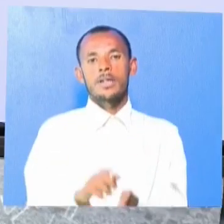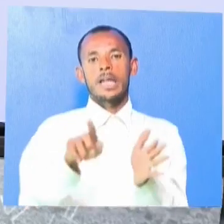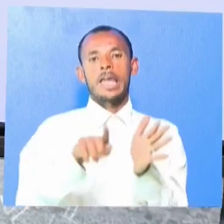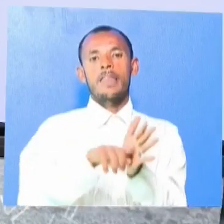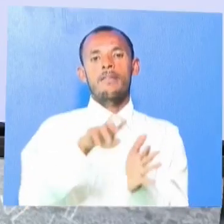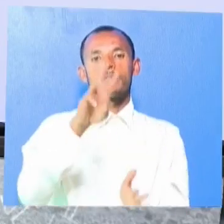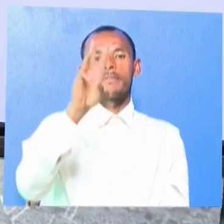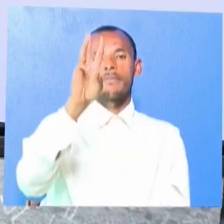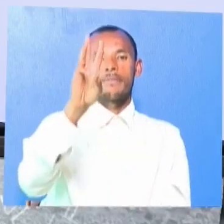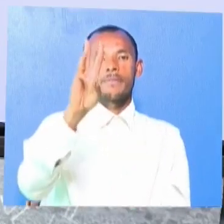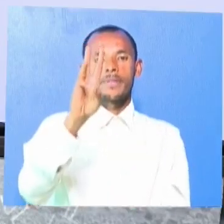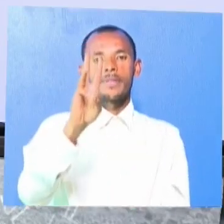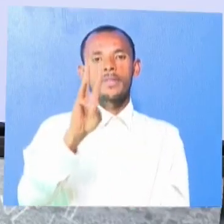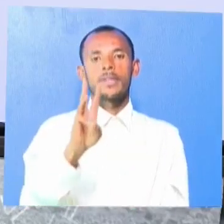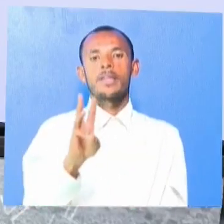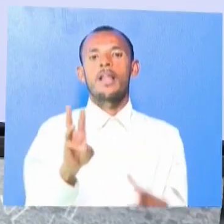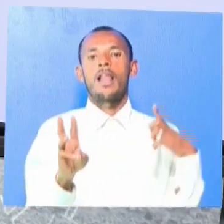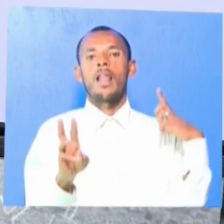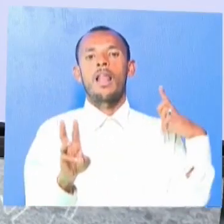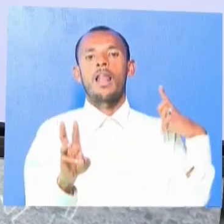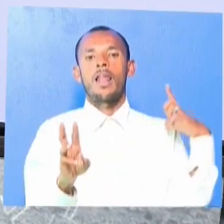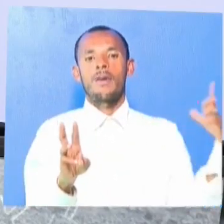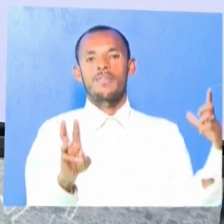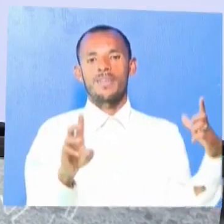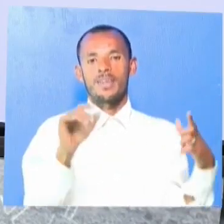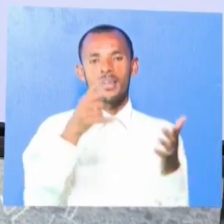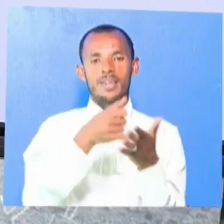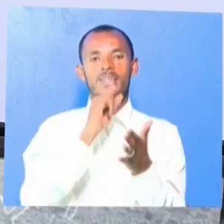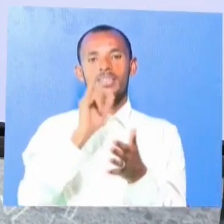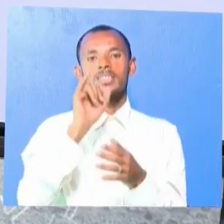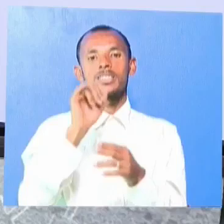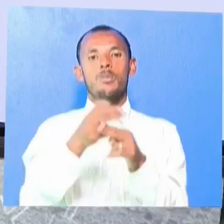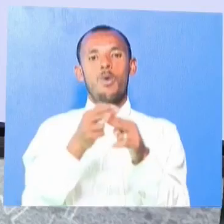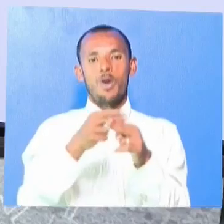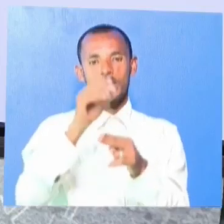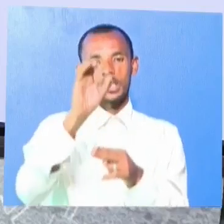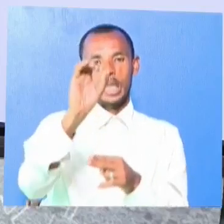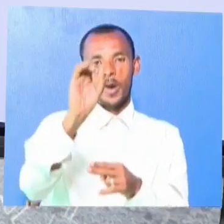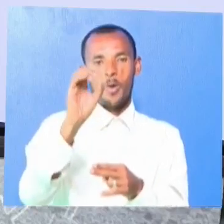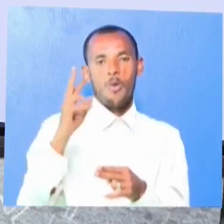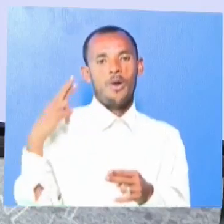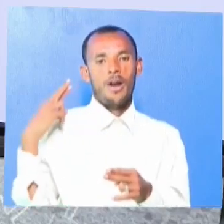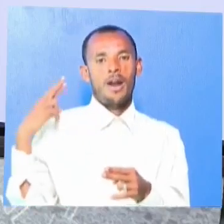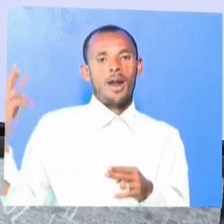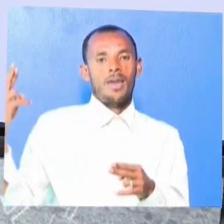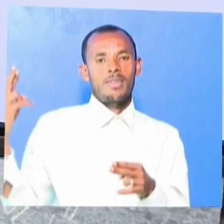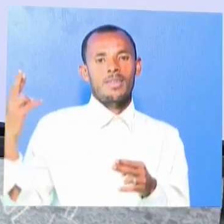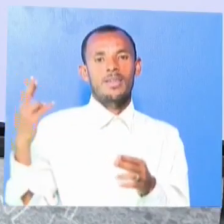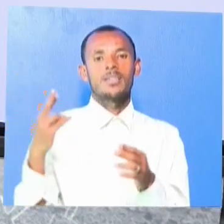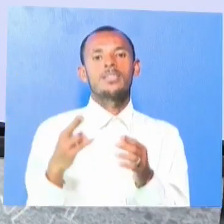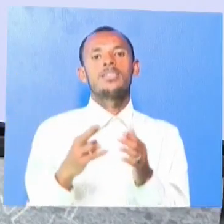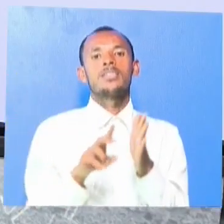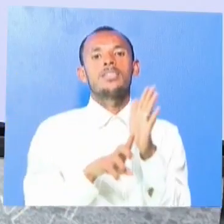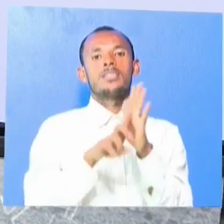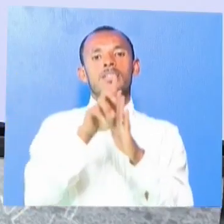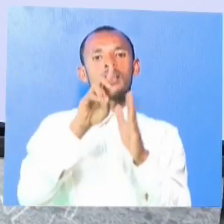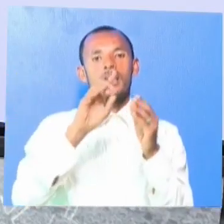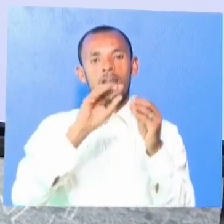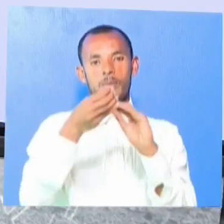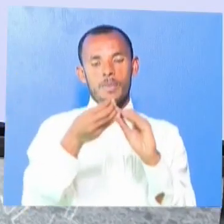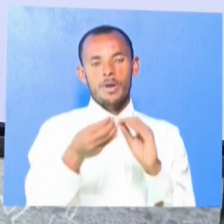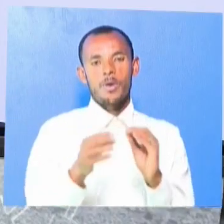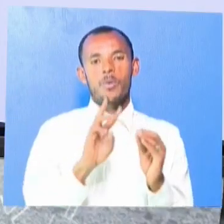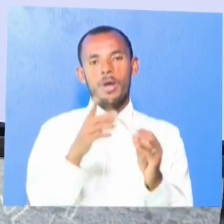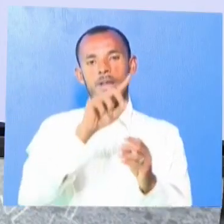-6 is to the left, it's a smaller. 0 is to the right, it's a bigger number. Therefore, here we are asked